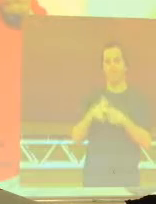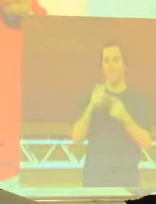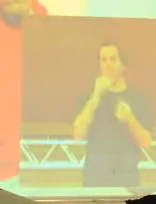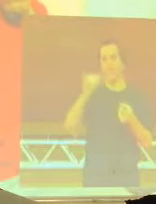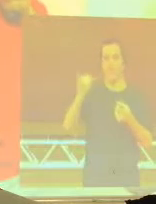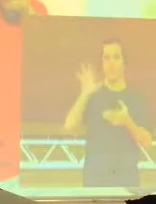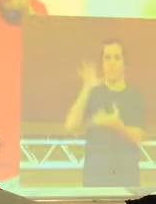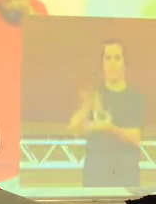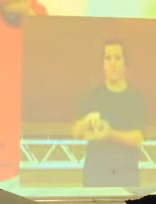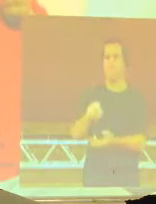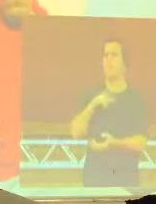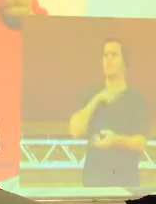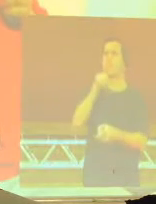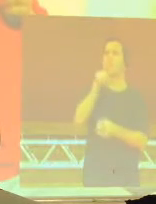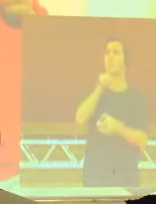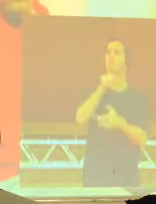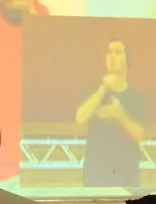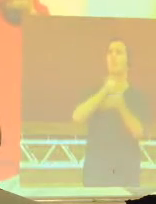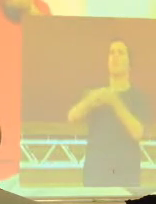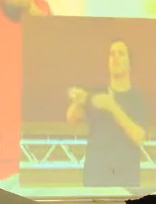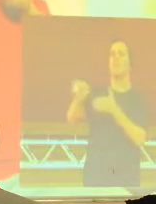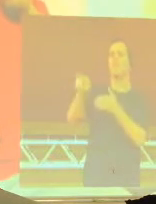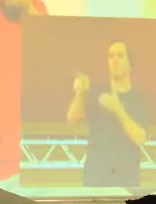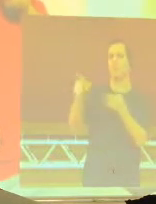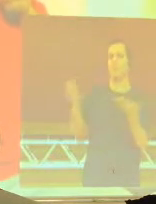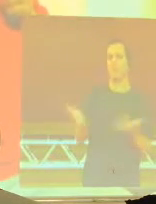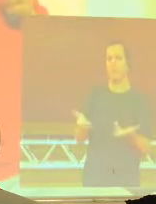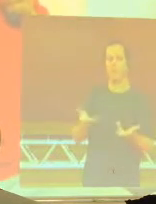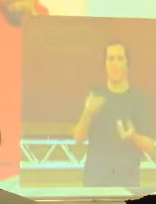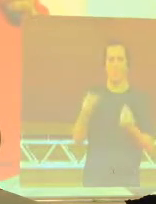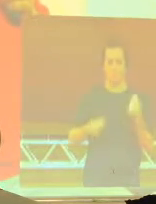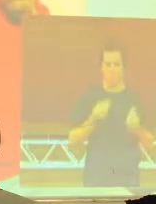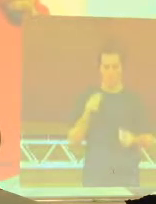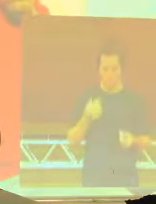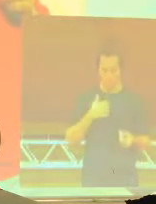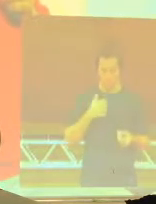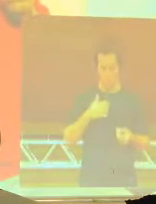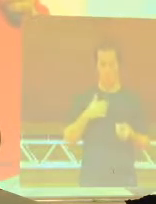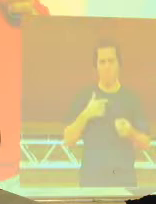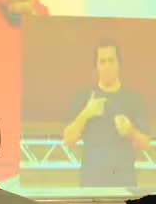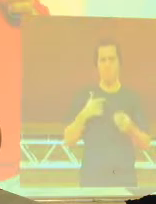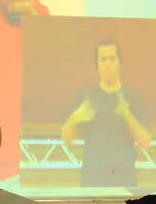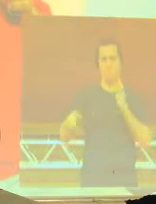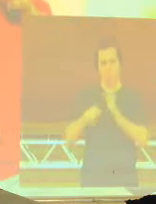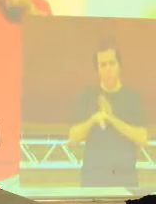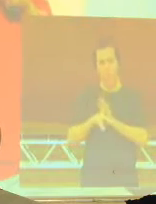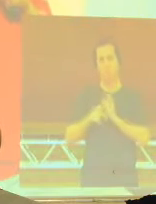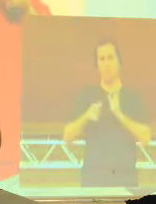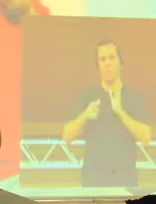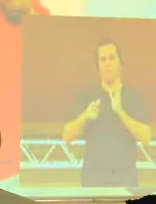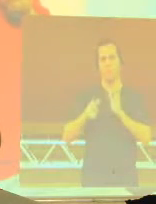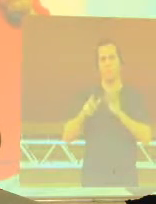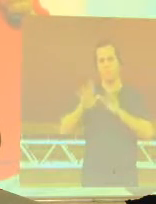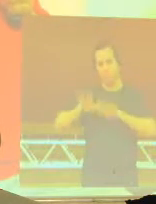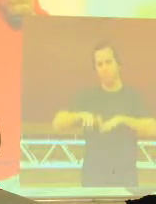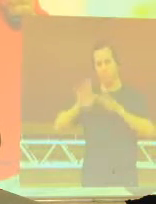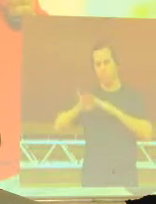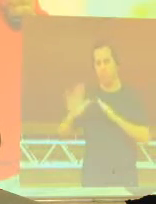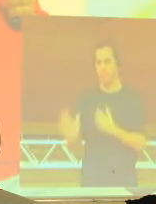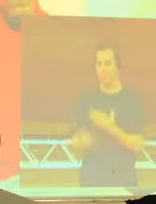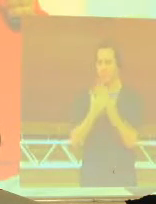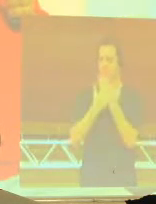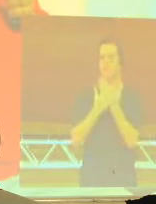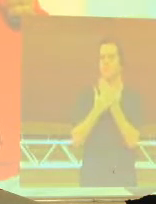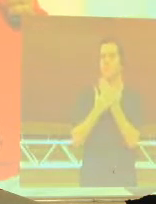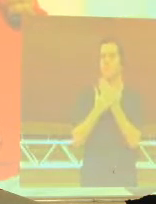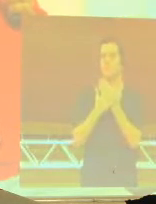person, a professional programmer that works with the free software idea would get paid. Well, I already answered that. Oh yeah, I know, but you